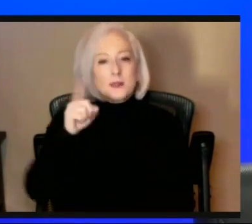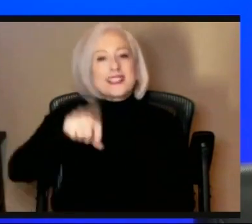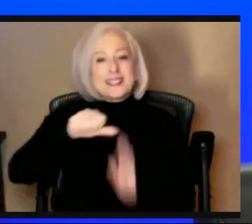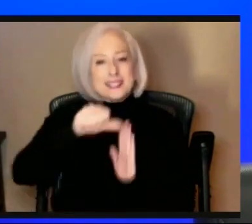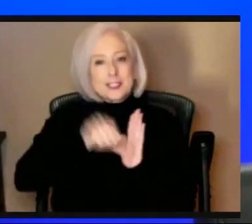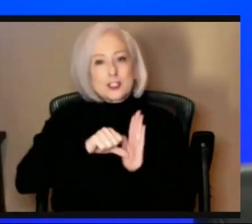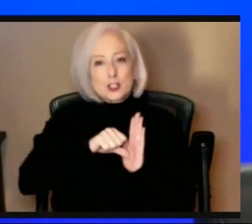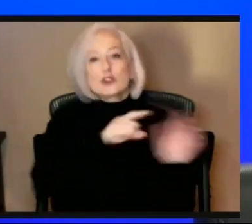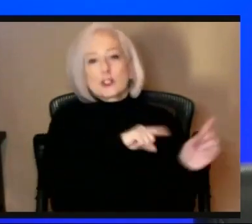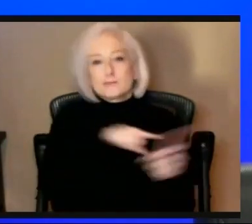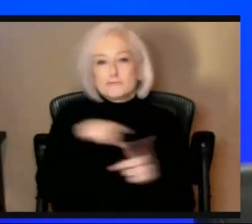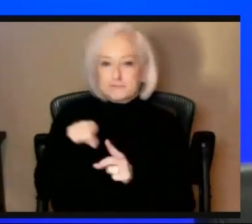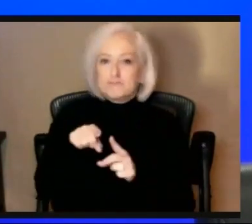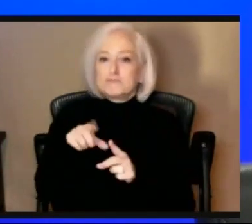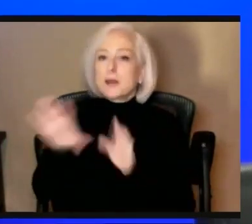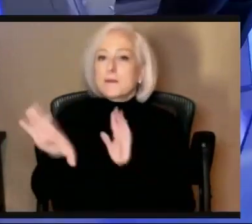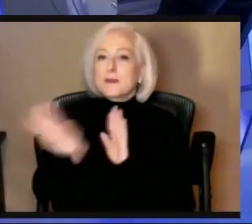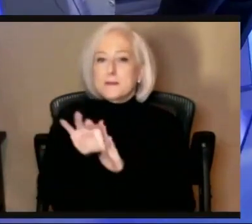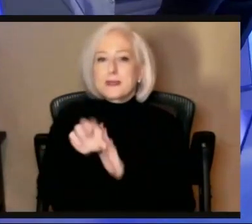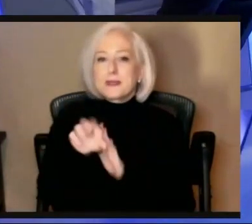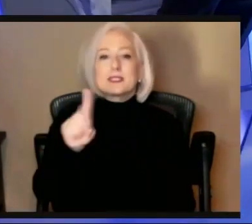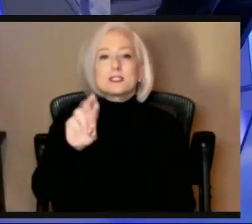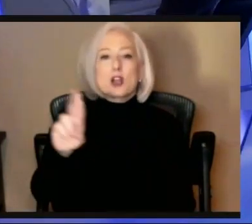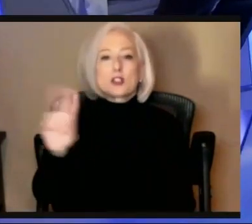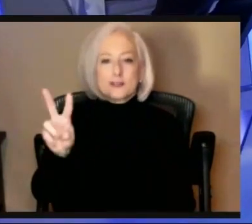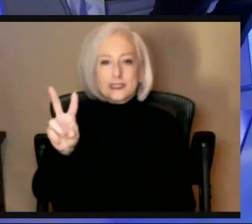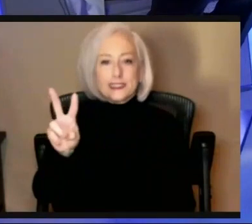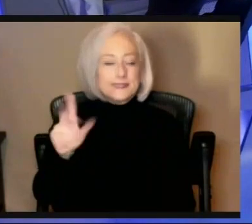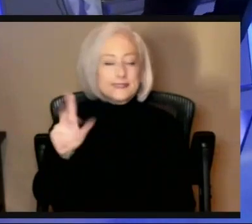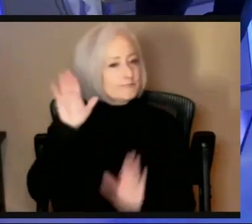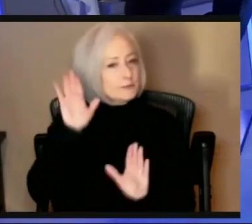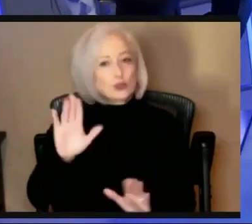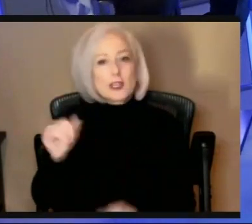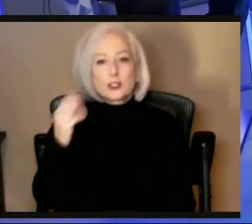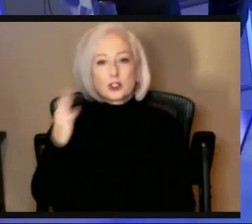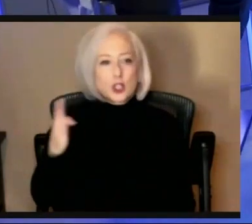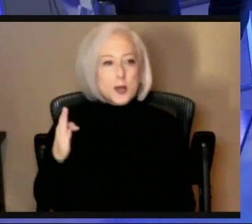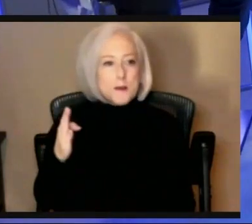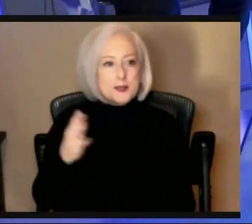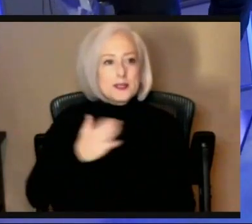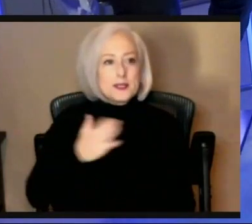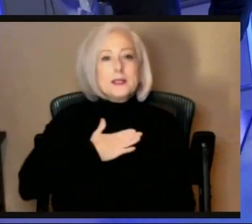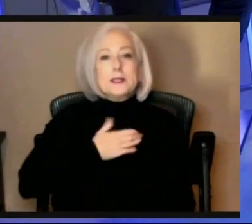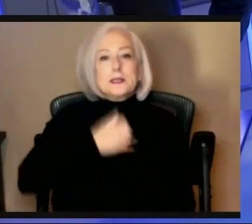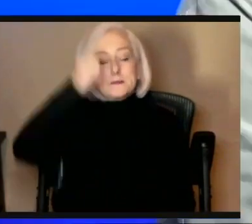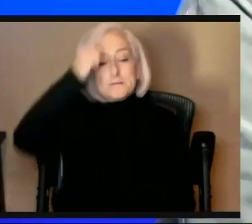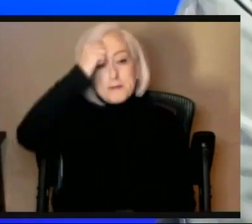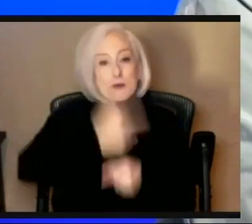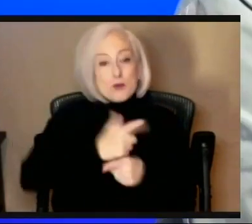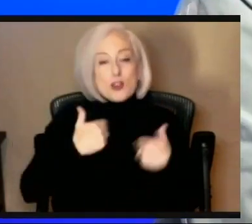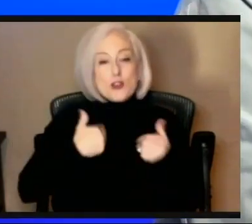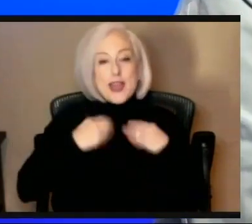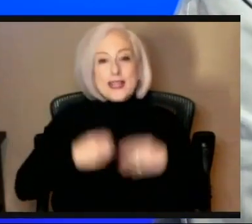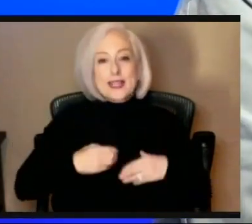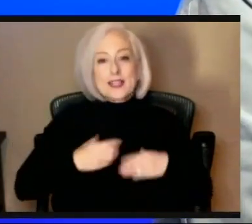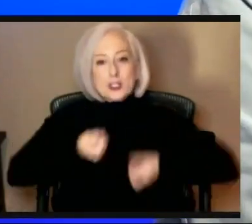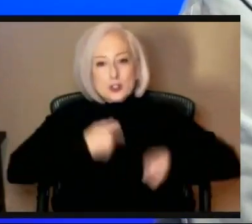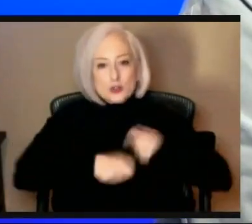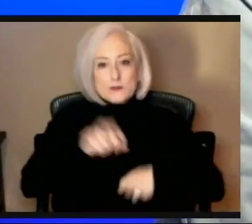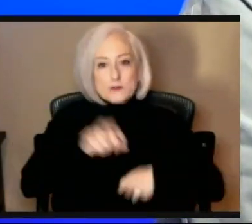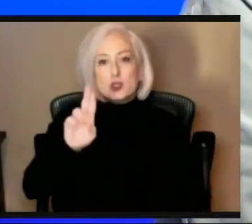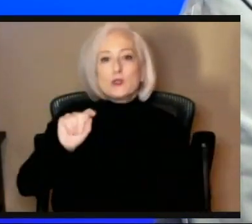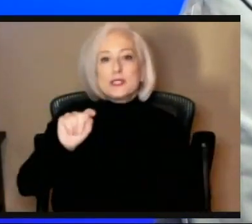guy. That's the guy to go to. He does a great job. My brother had a lung transplant at UT Southwestern and then had